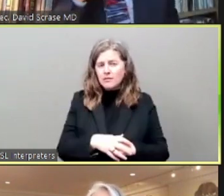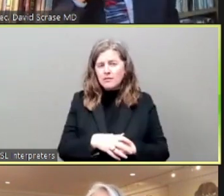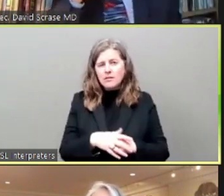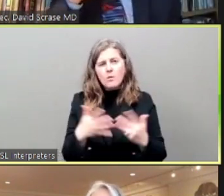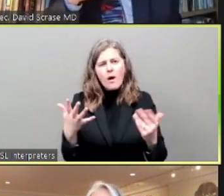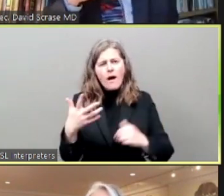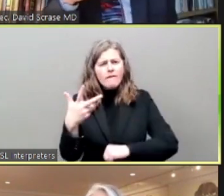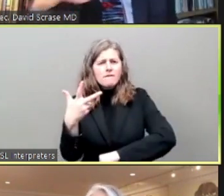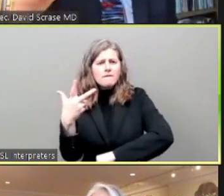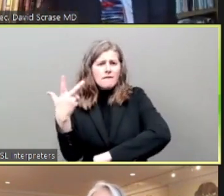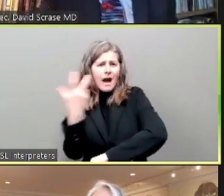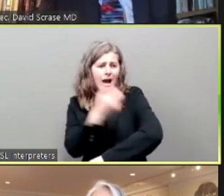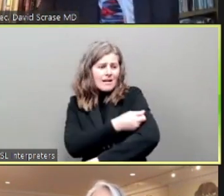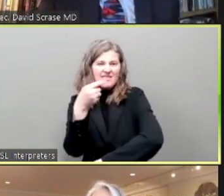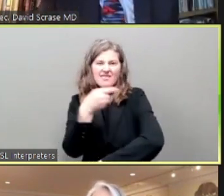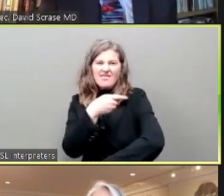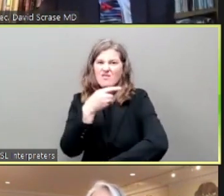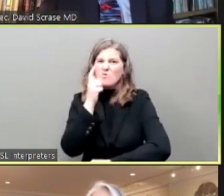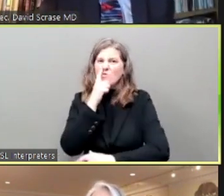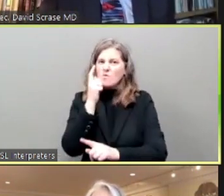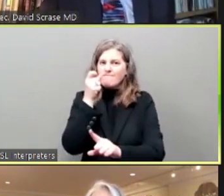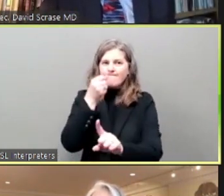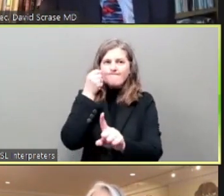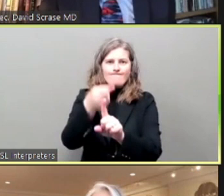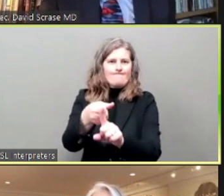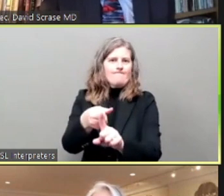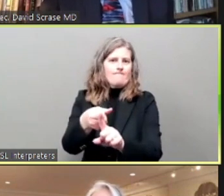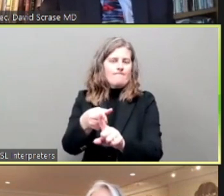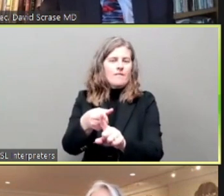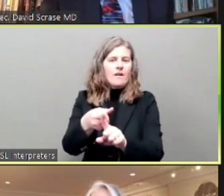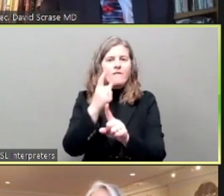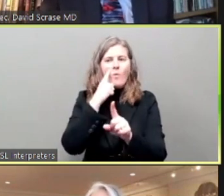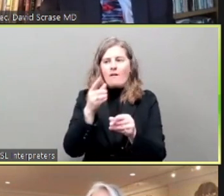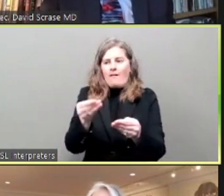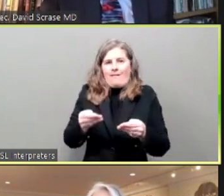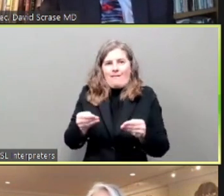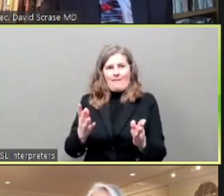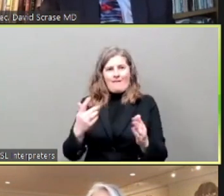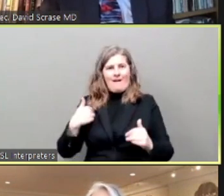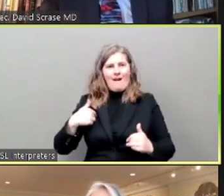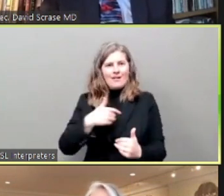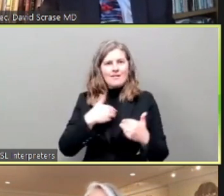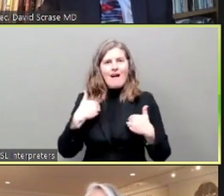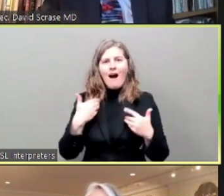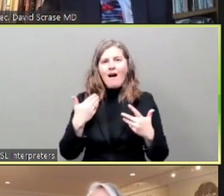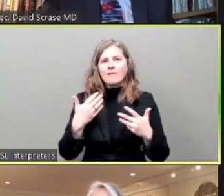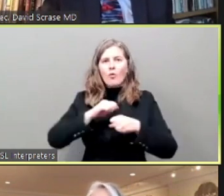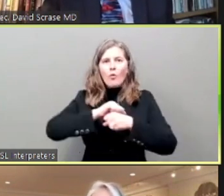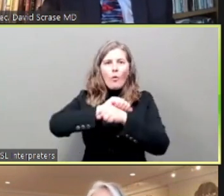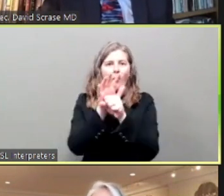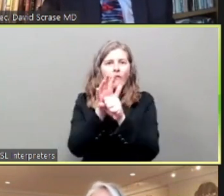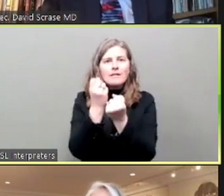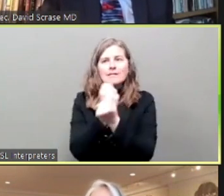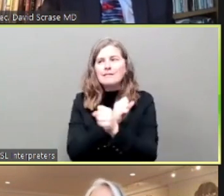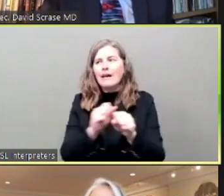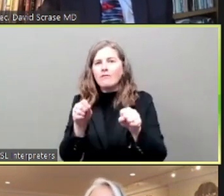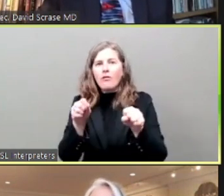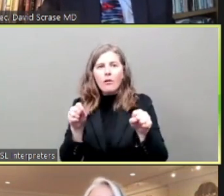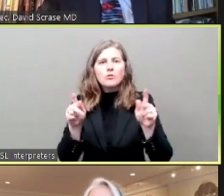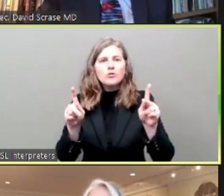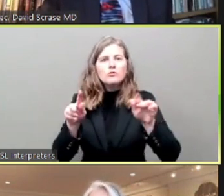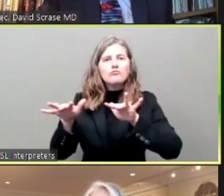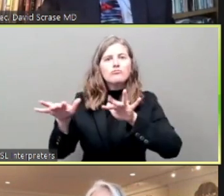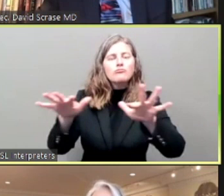vaccines really are the game changer in terms of giving us the COVID safe opportunities to